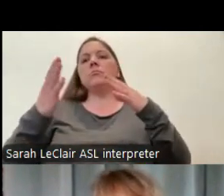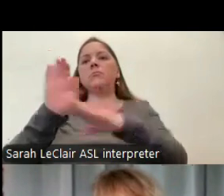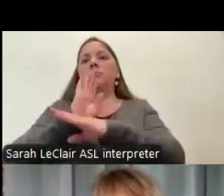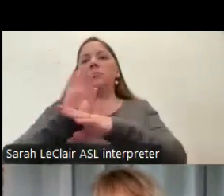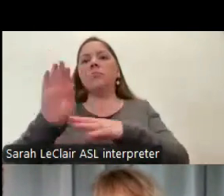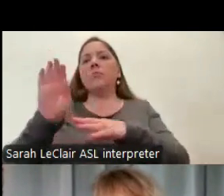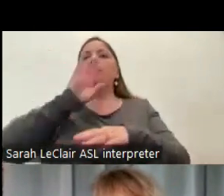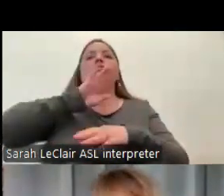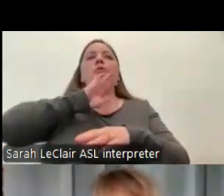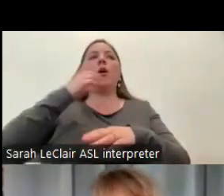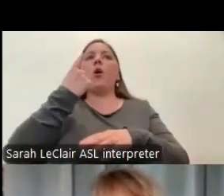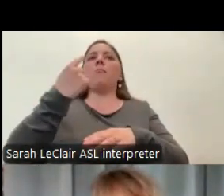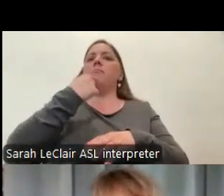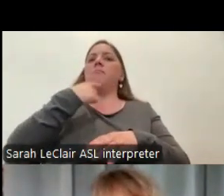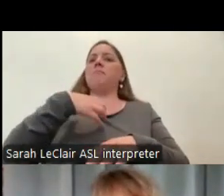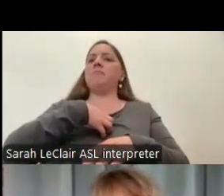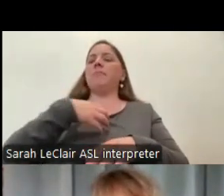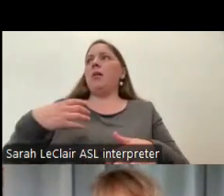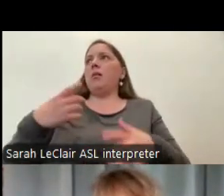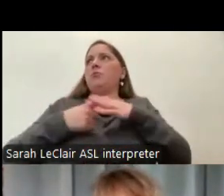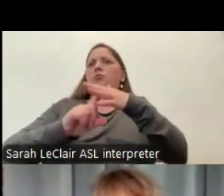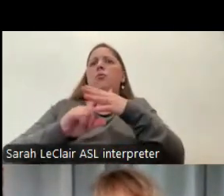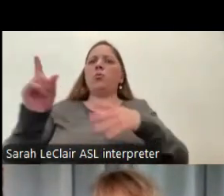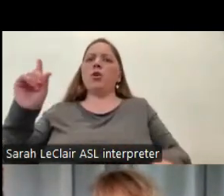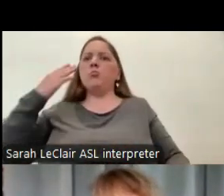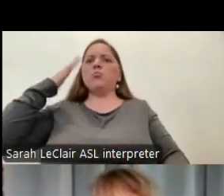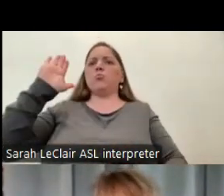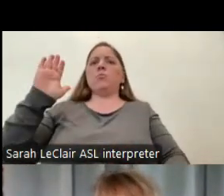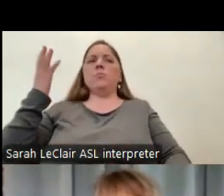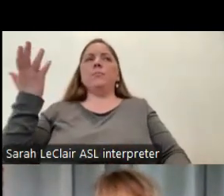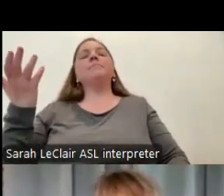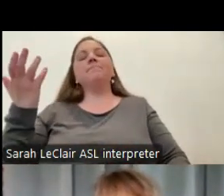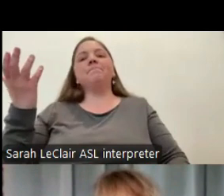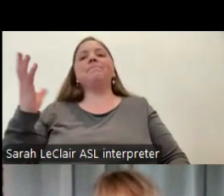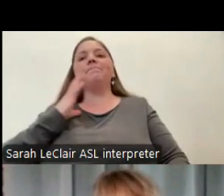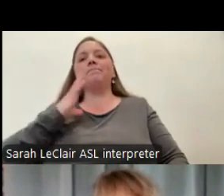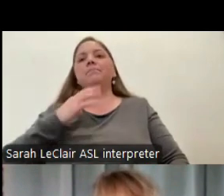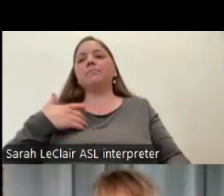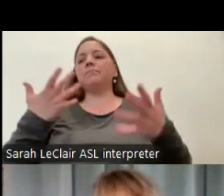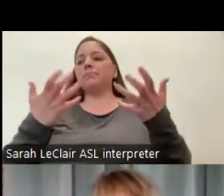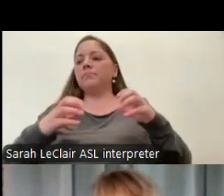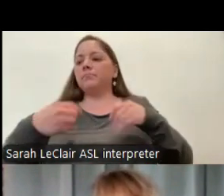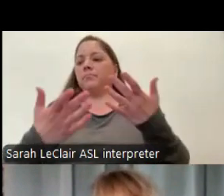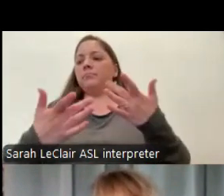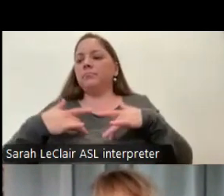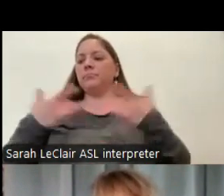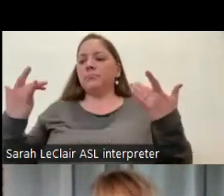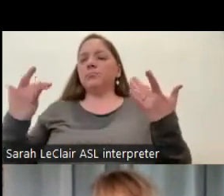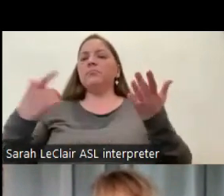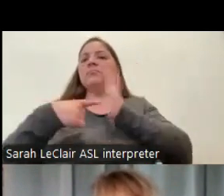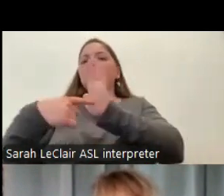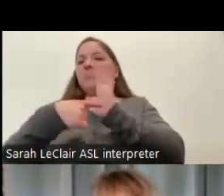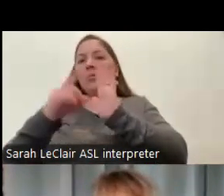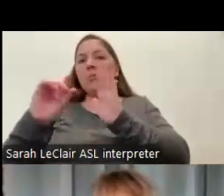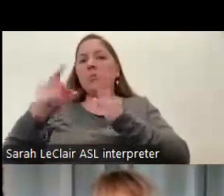from businesses is I don't know where to start. So I want this to be a resource where it's like, all right, we're showing you where to start.